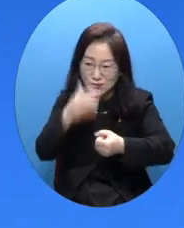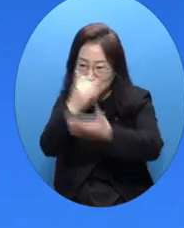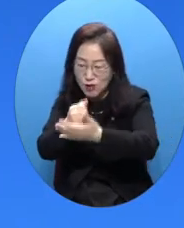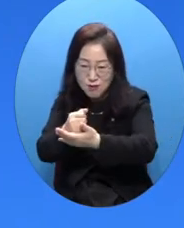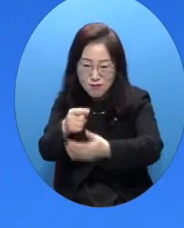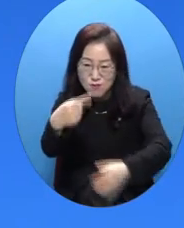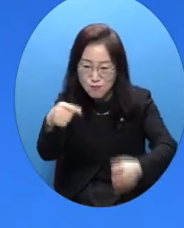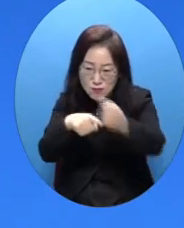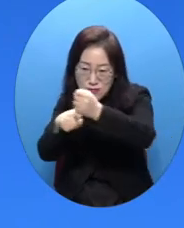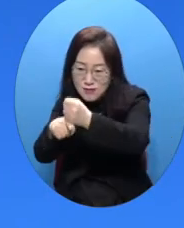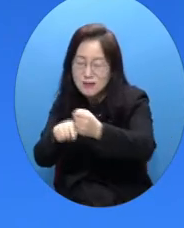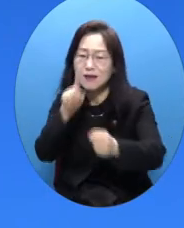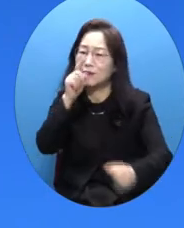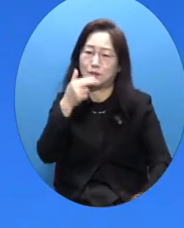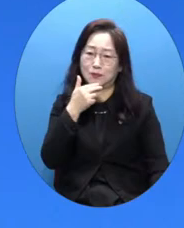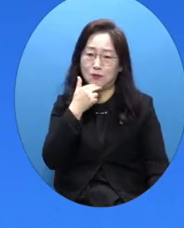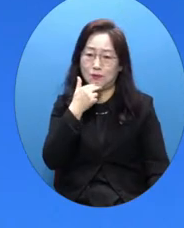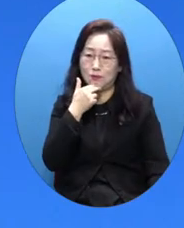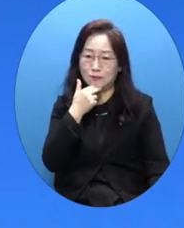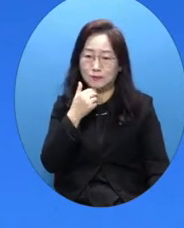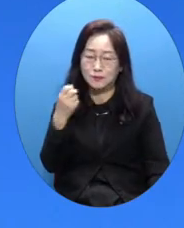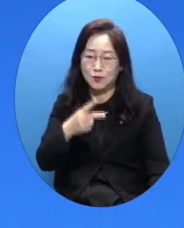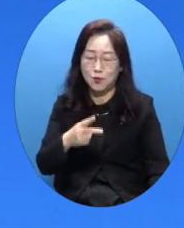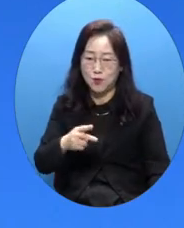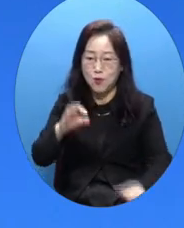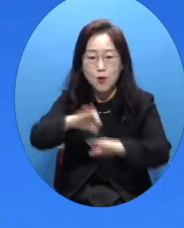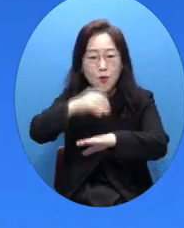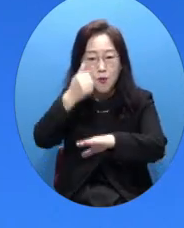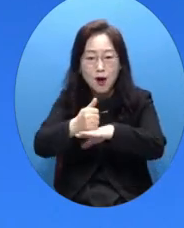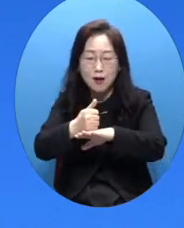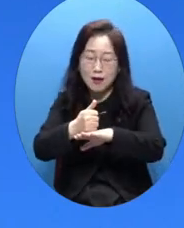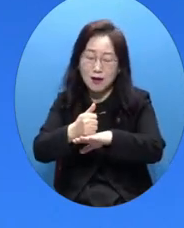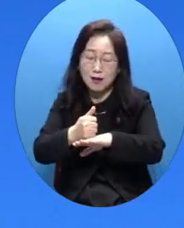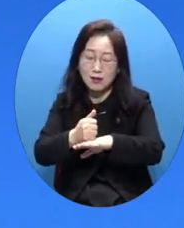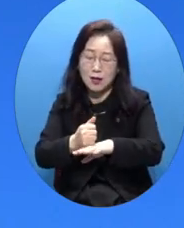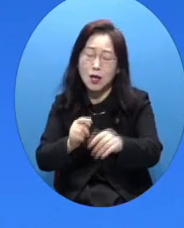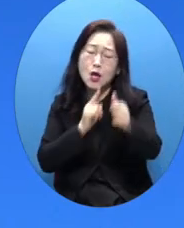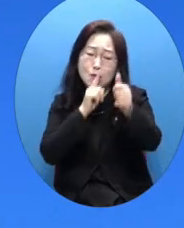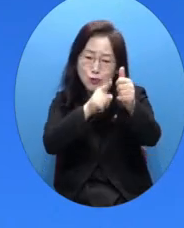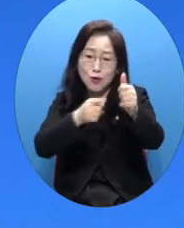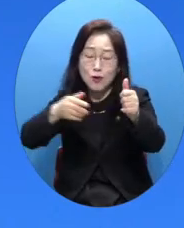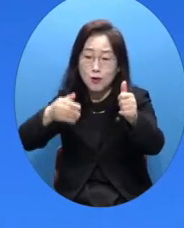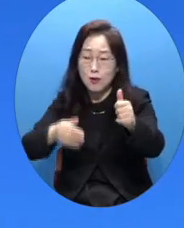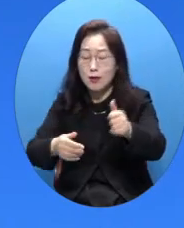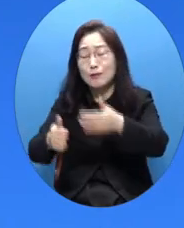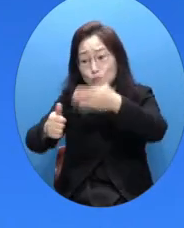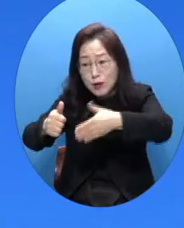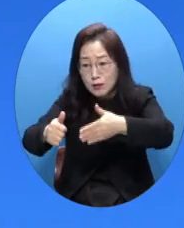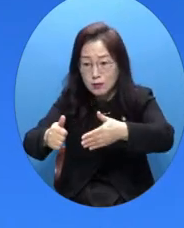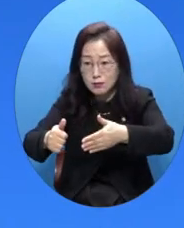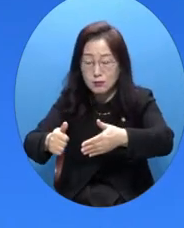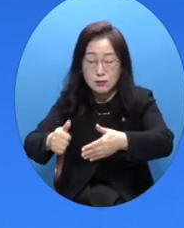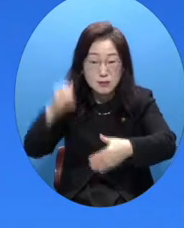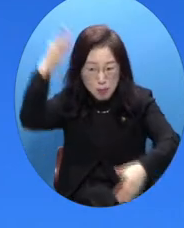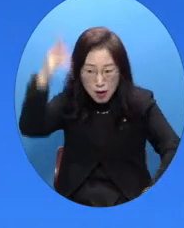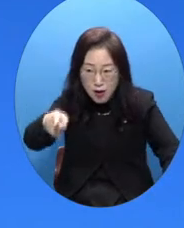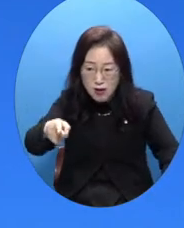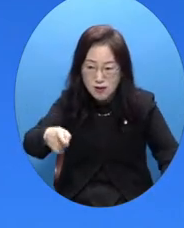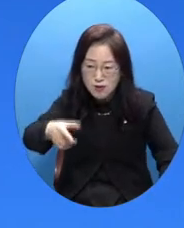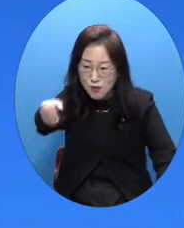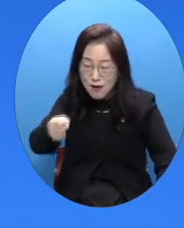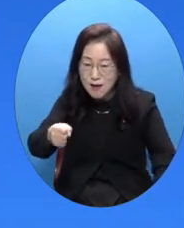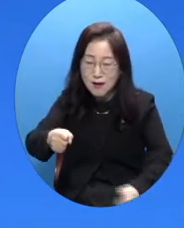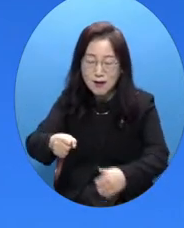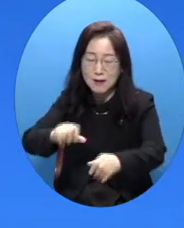did not mention like that the chief who had a return to work after receiving a dream interpretation who had a completely forgotten